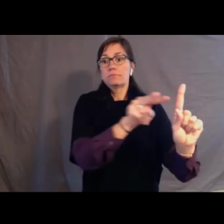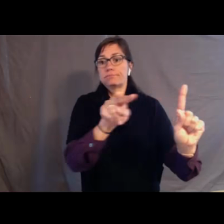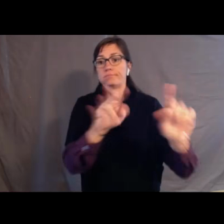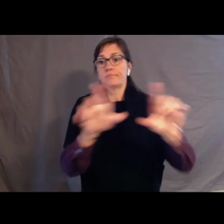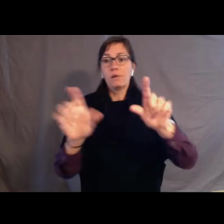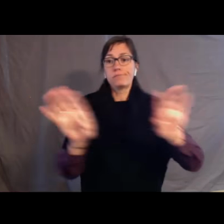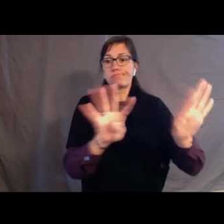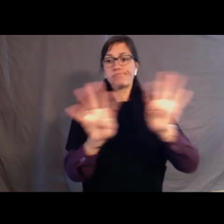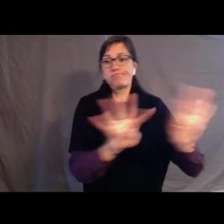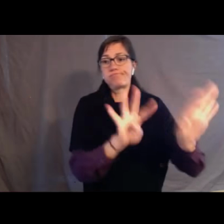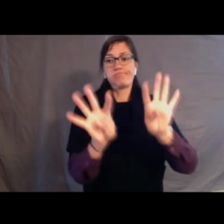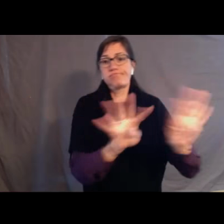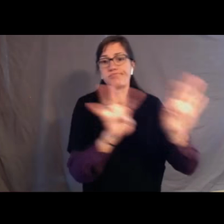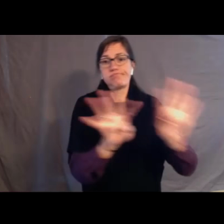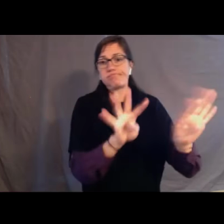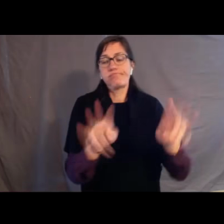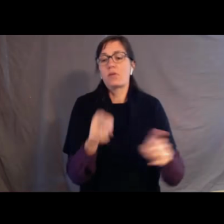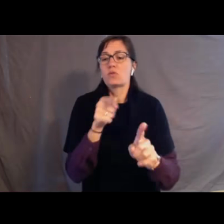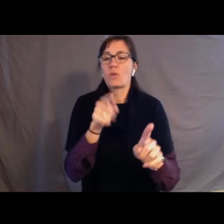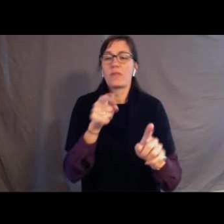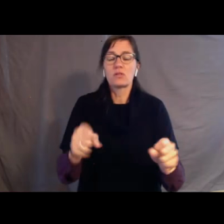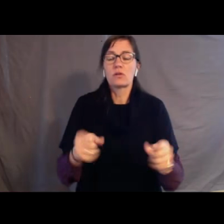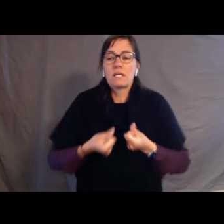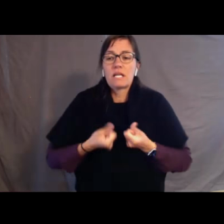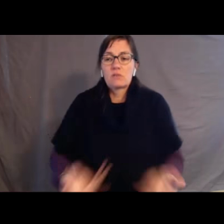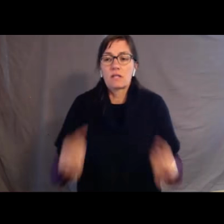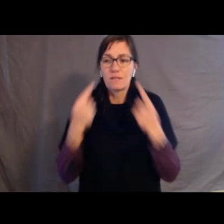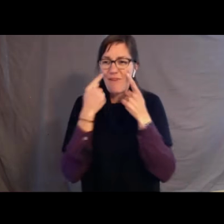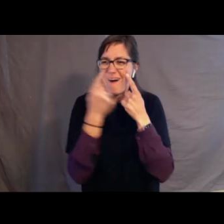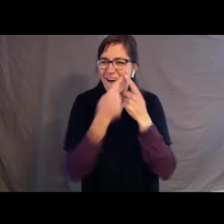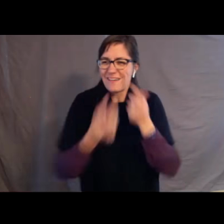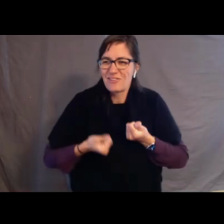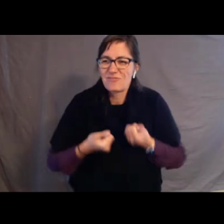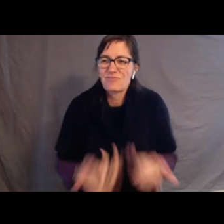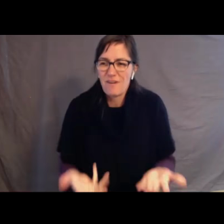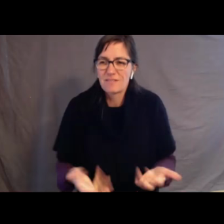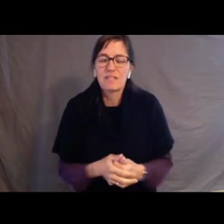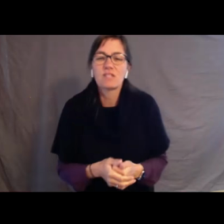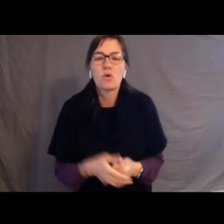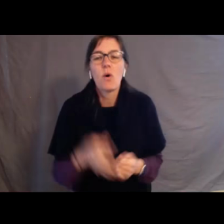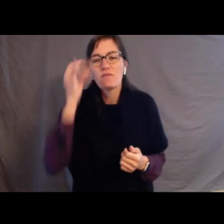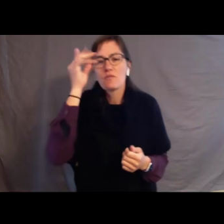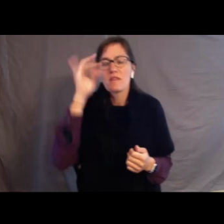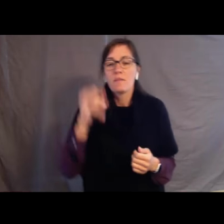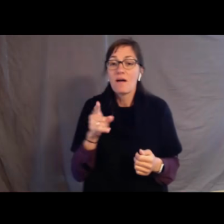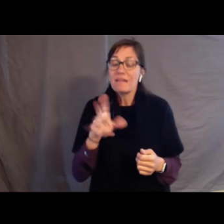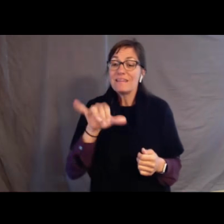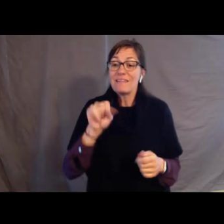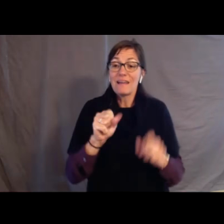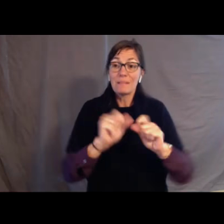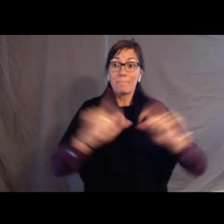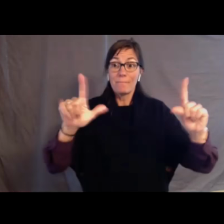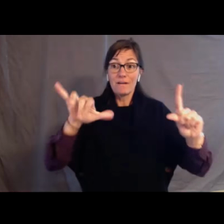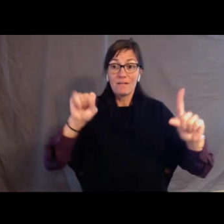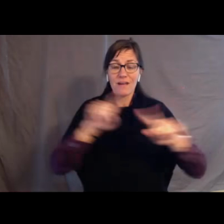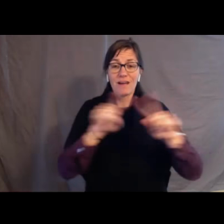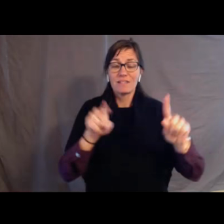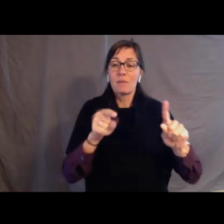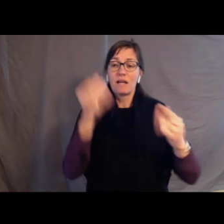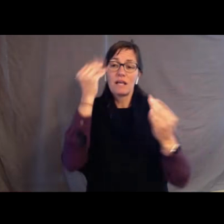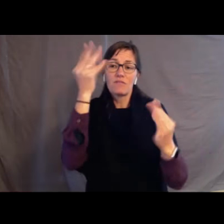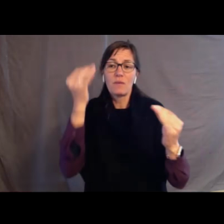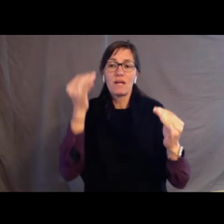there's a lot of options that have to be looked at and a lot of considerations that have to be put into play when you're deciding which kind